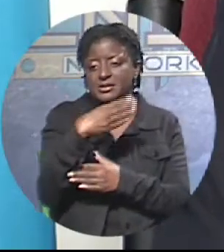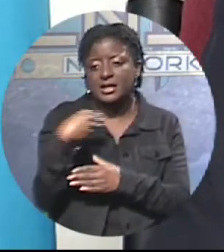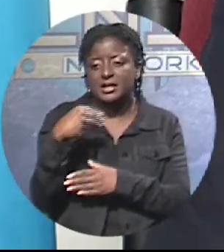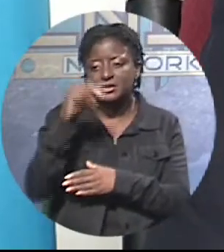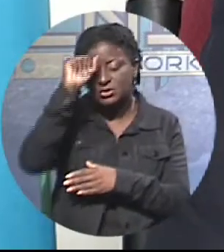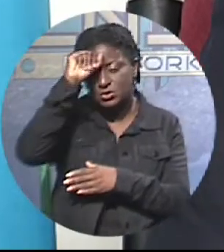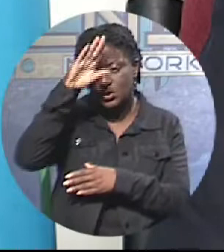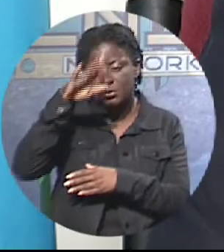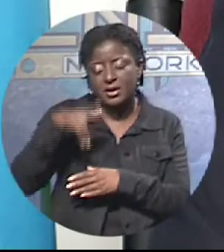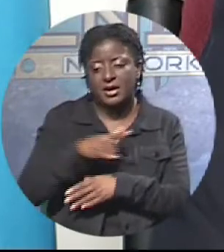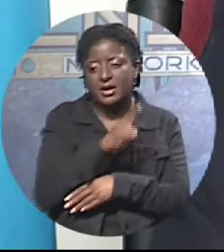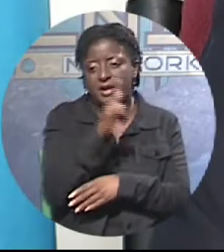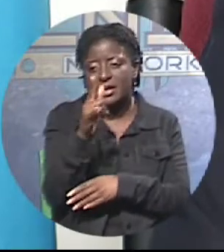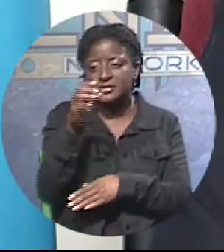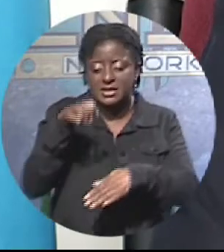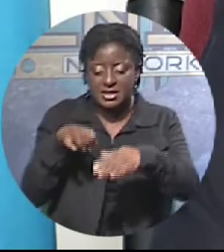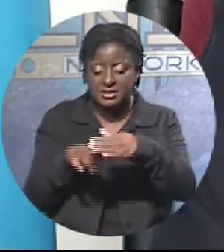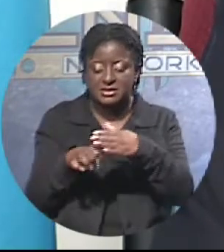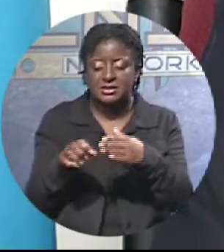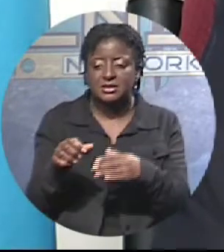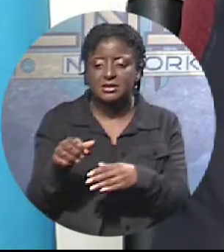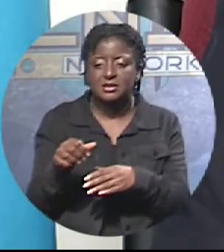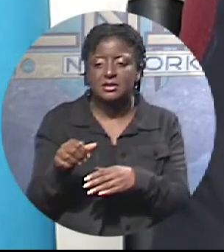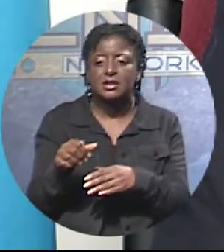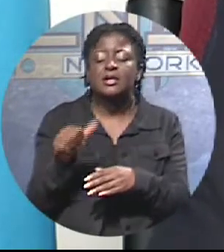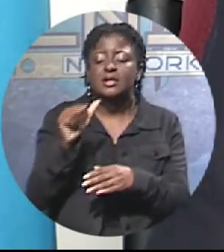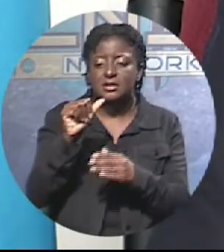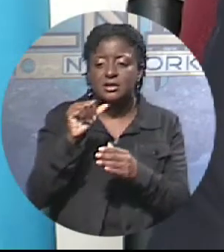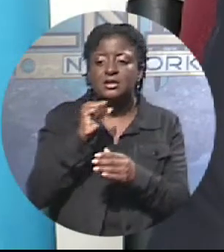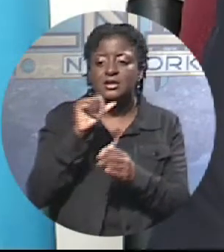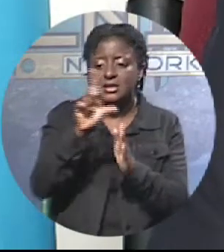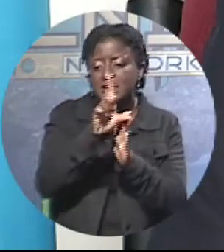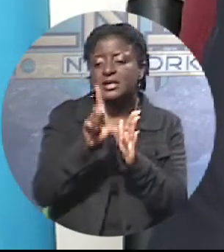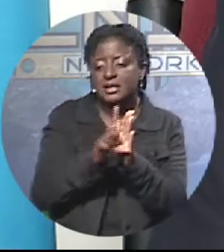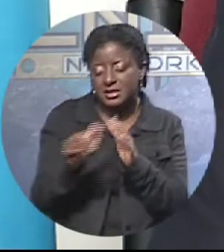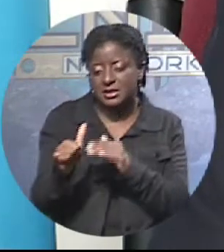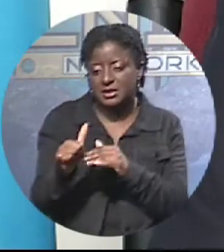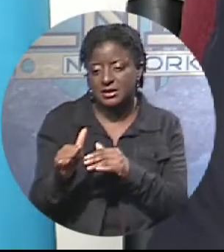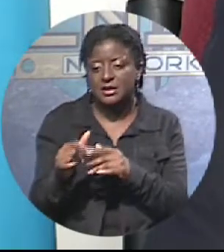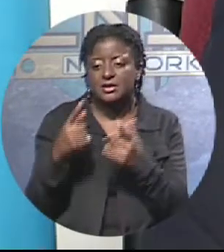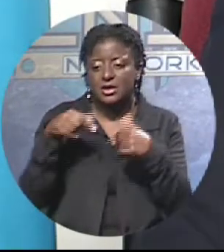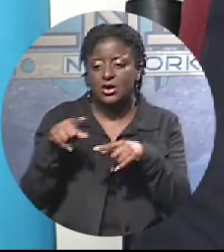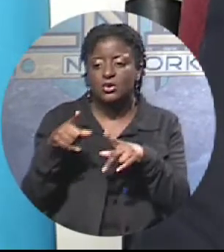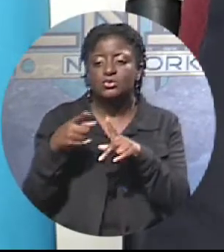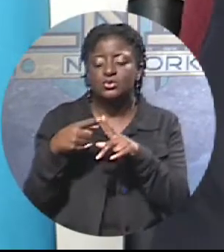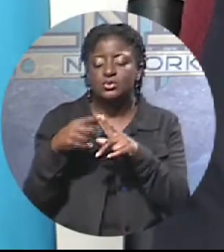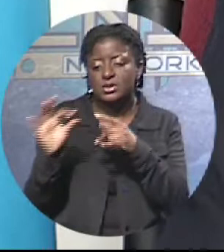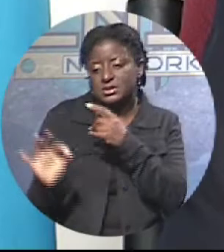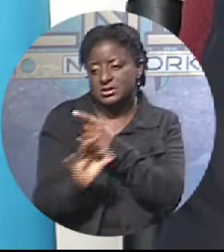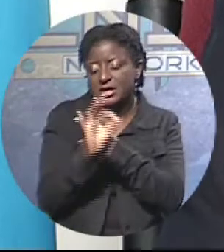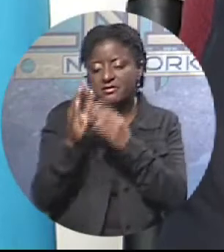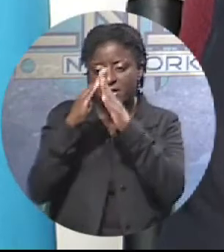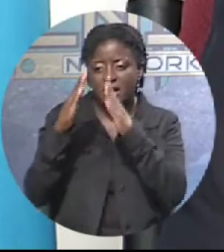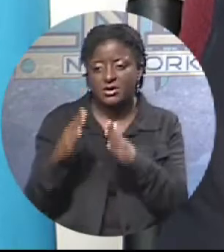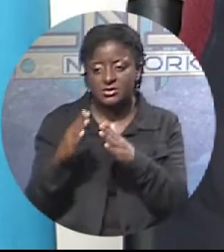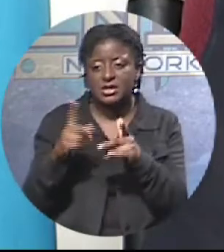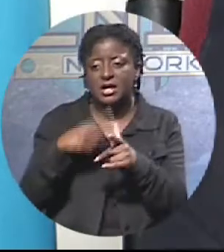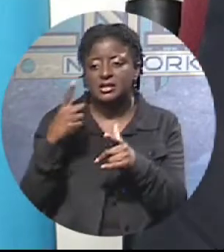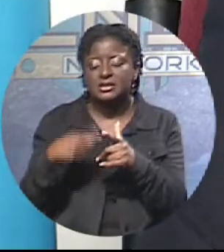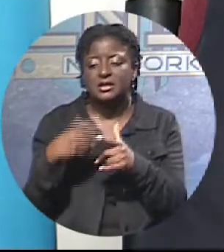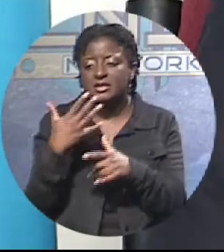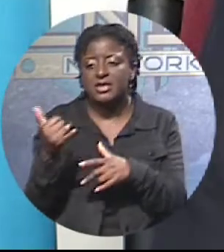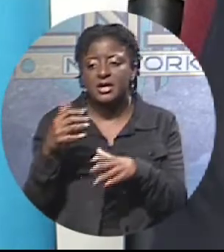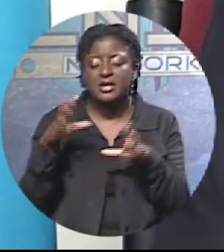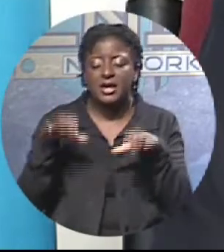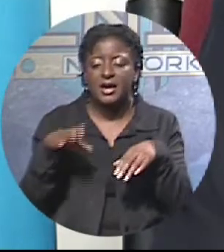they move to Grand Bahama, where they are housed in some safe house until they can be